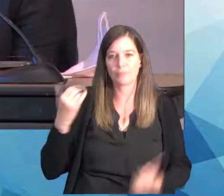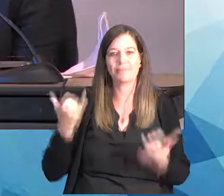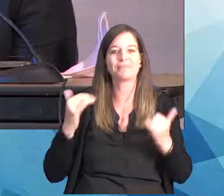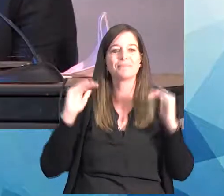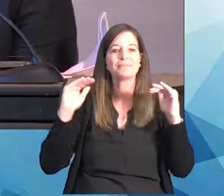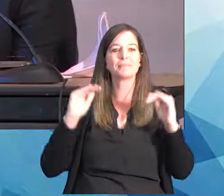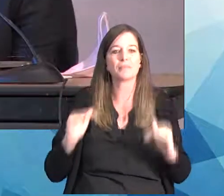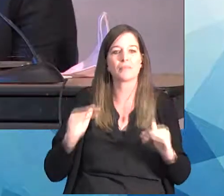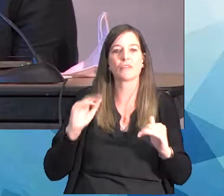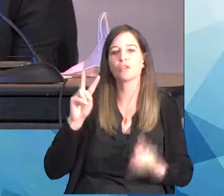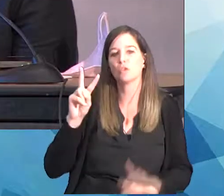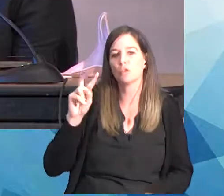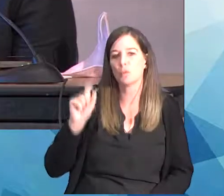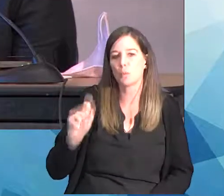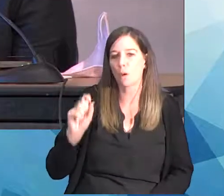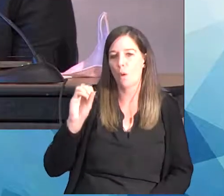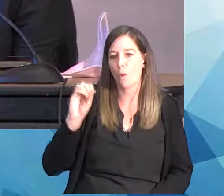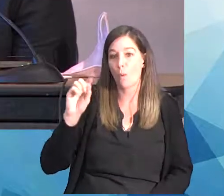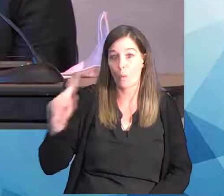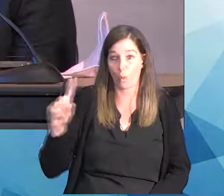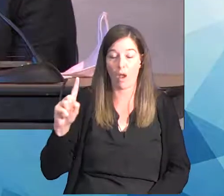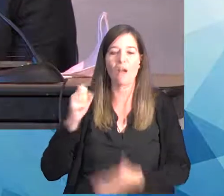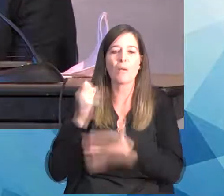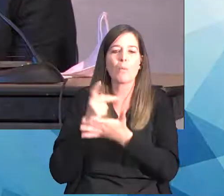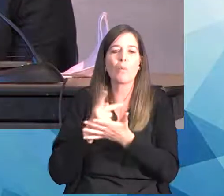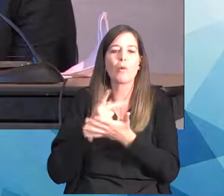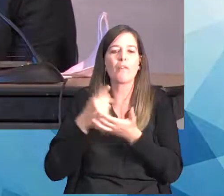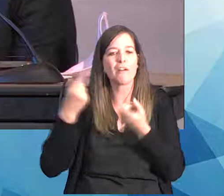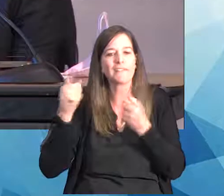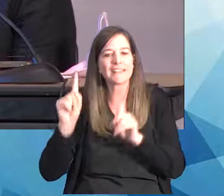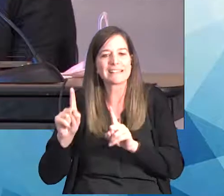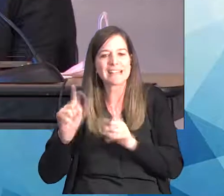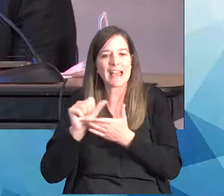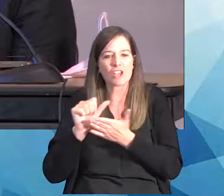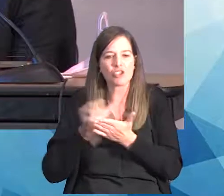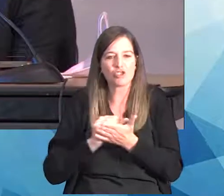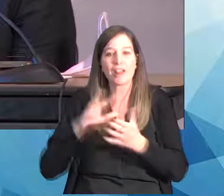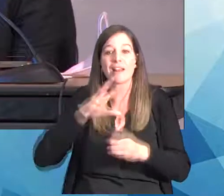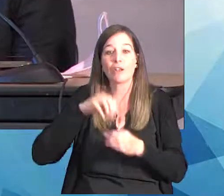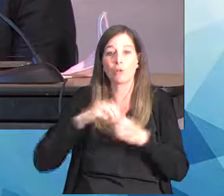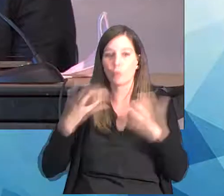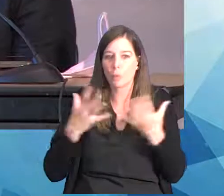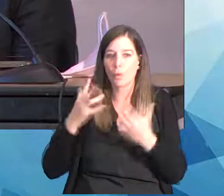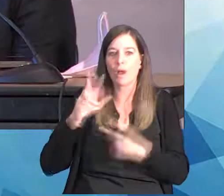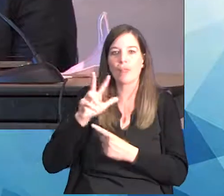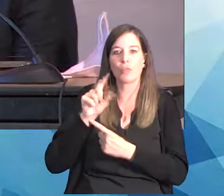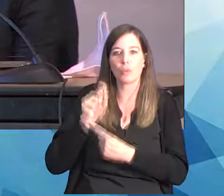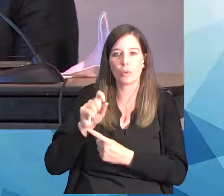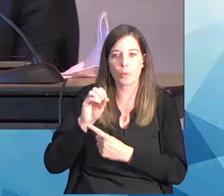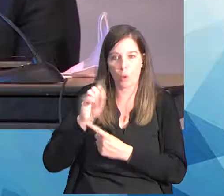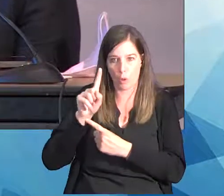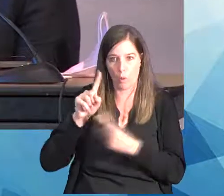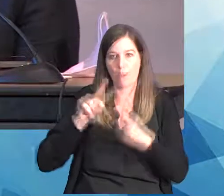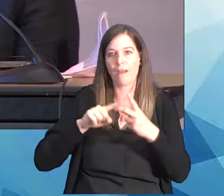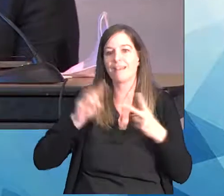of the consent agenda, consistent with board policy, to include items 3.01, 6.01,